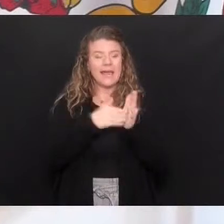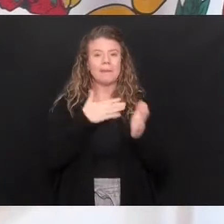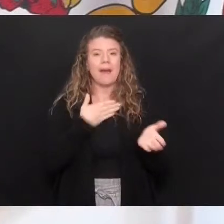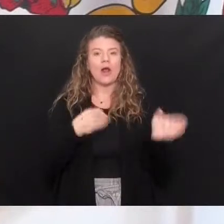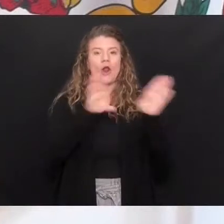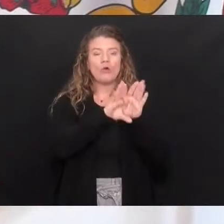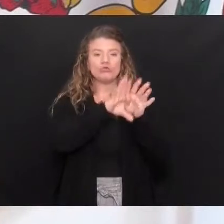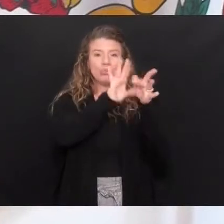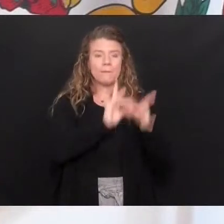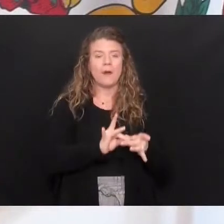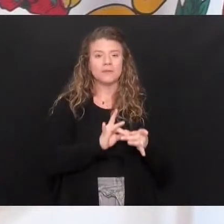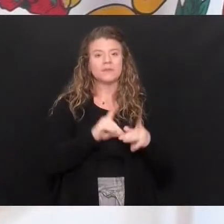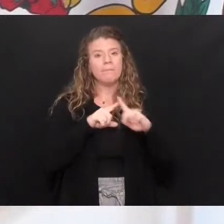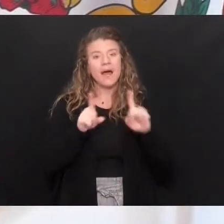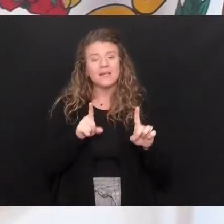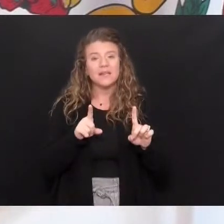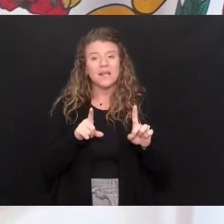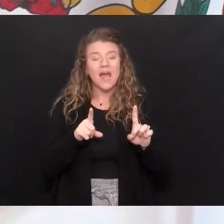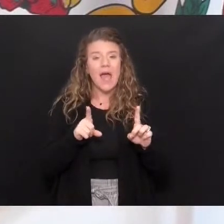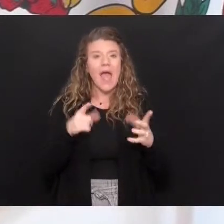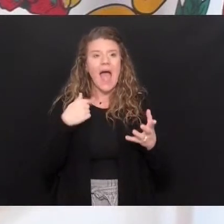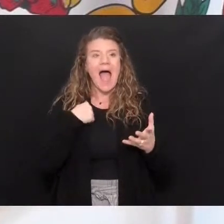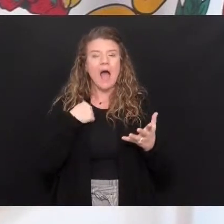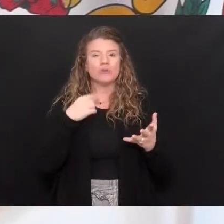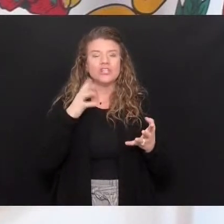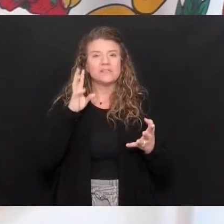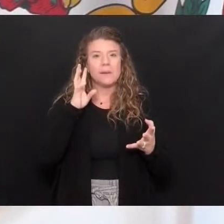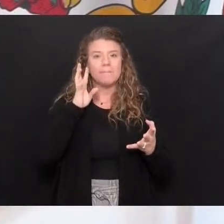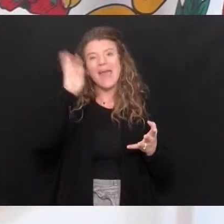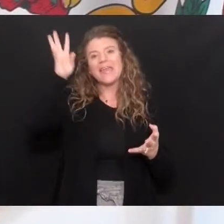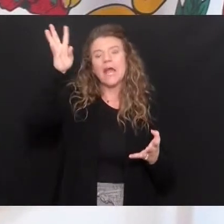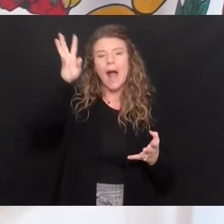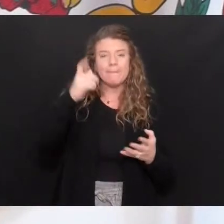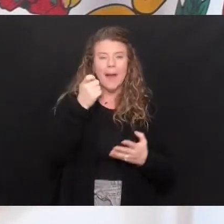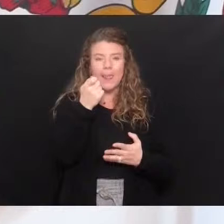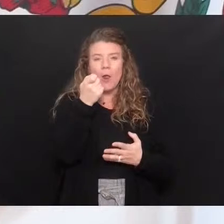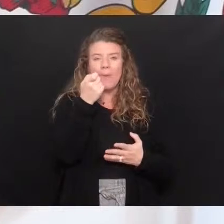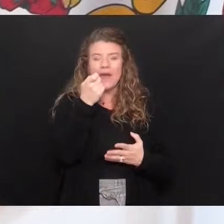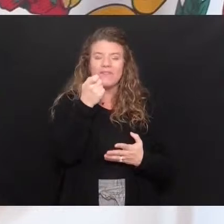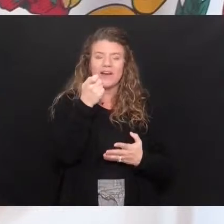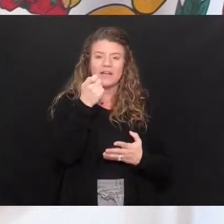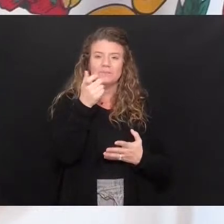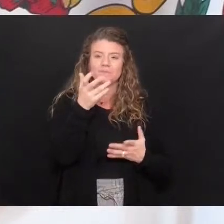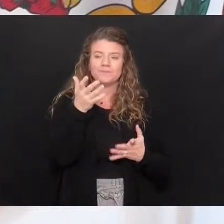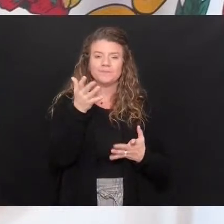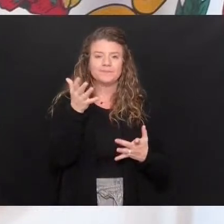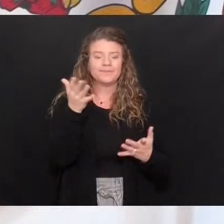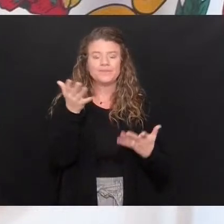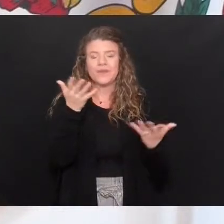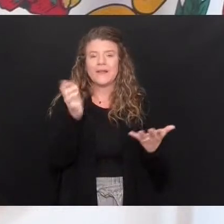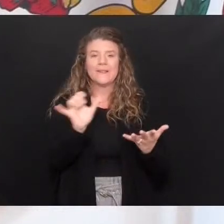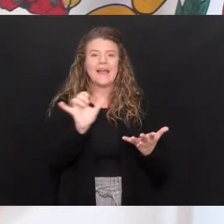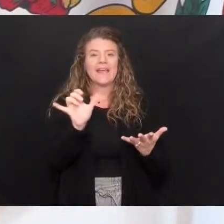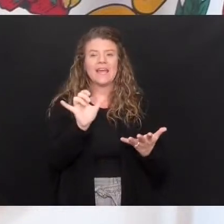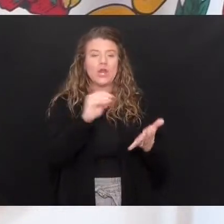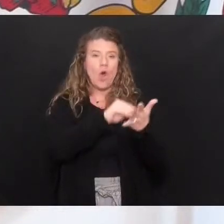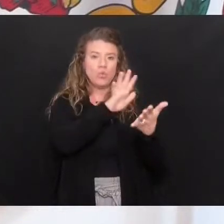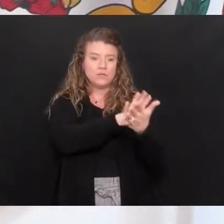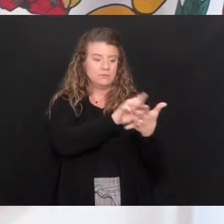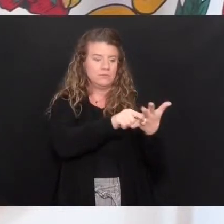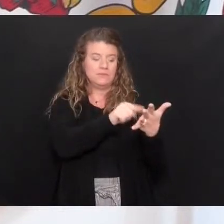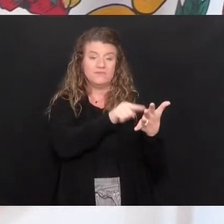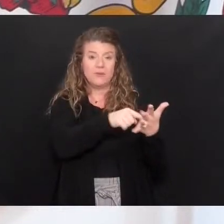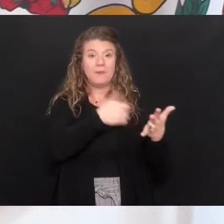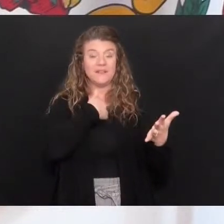but I was just making up, you know, just a little, you know, note to